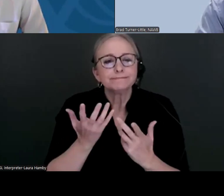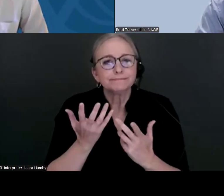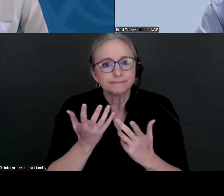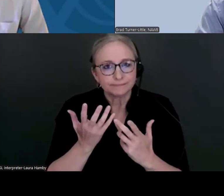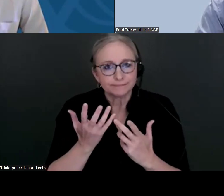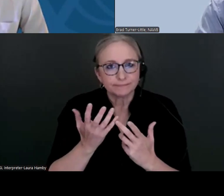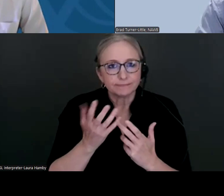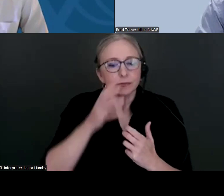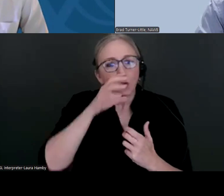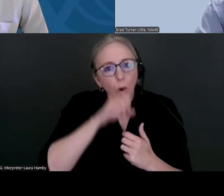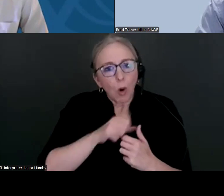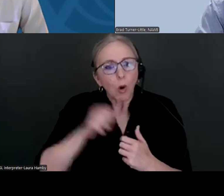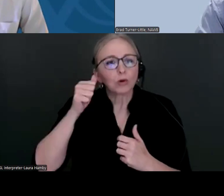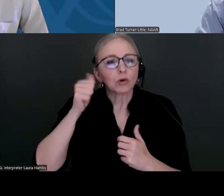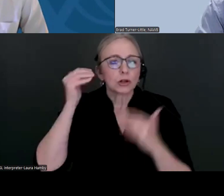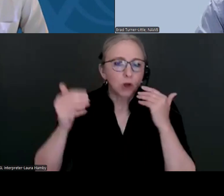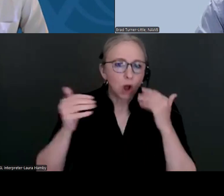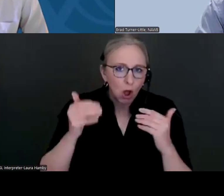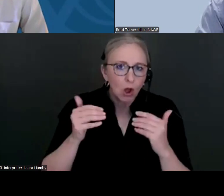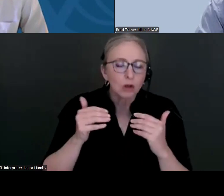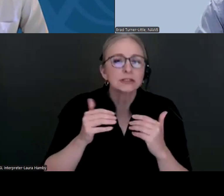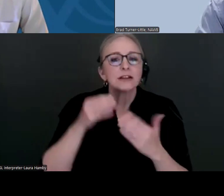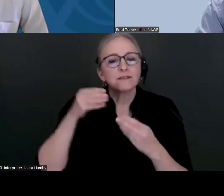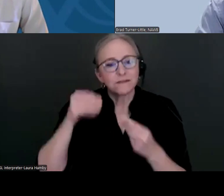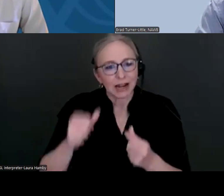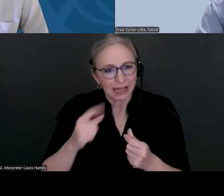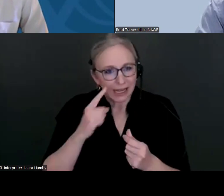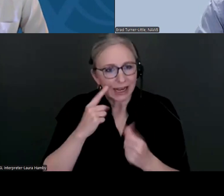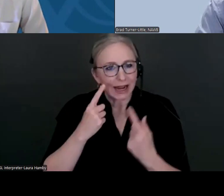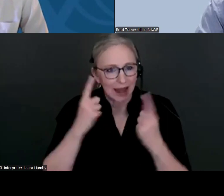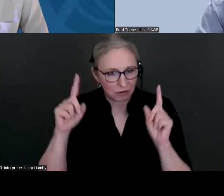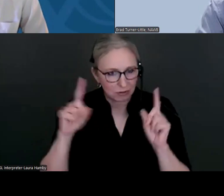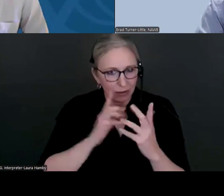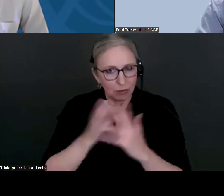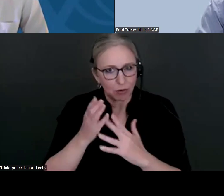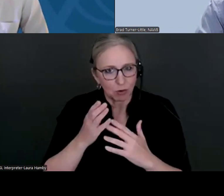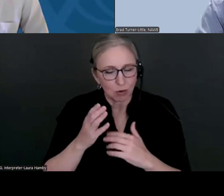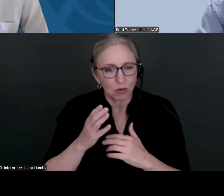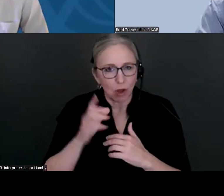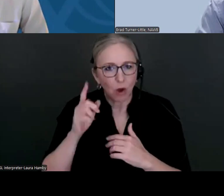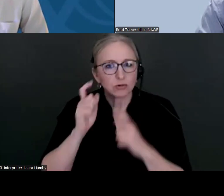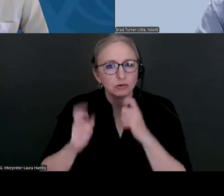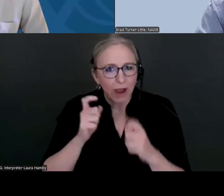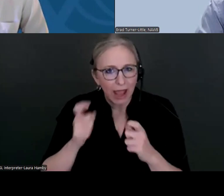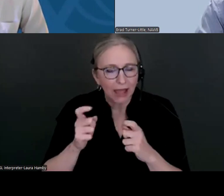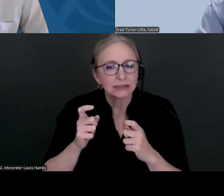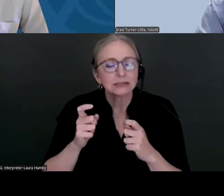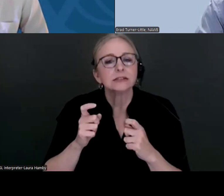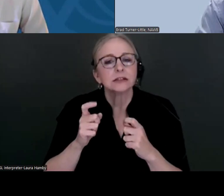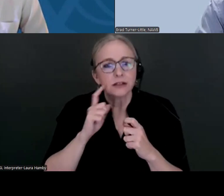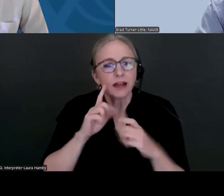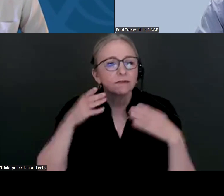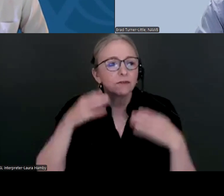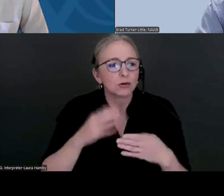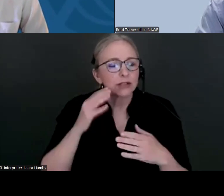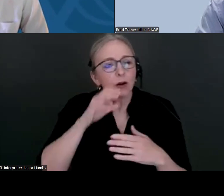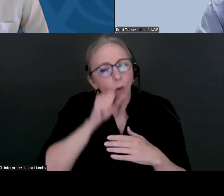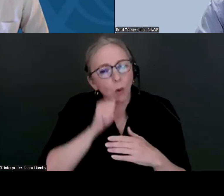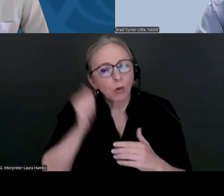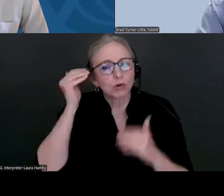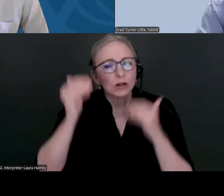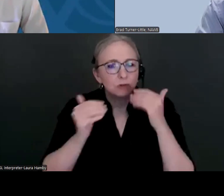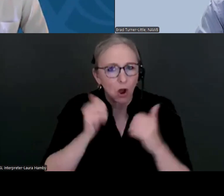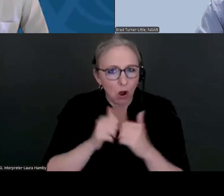older adults was referenced, and I did mention the funding opportunity announcement through the CSEP grants that is focusing on older adults and is focusing on trying to get them